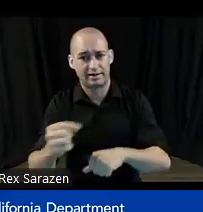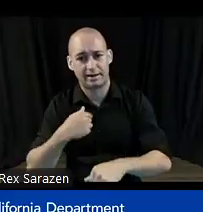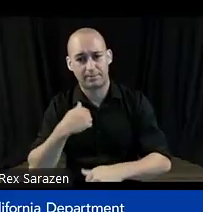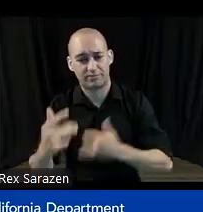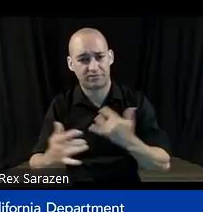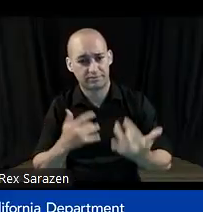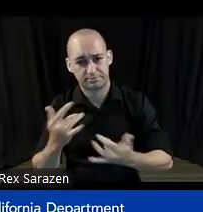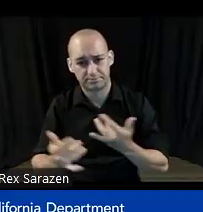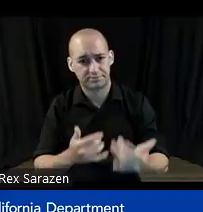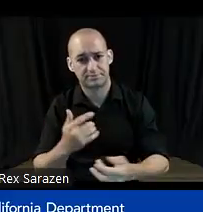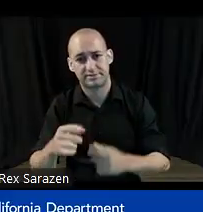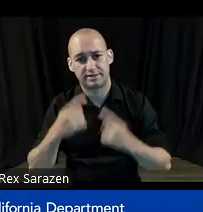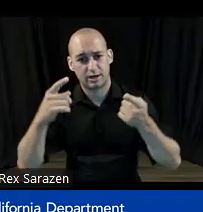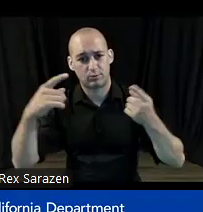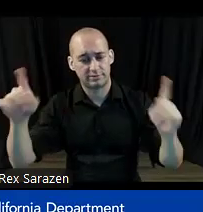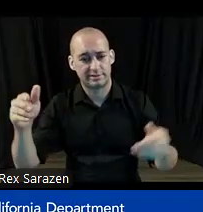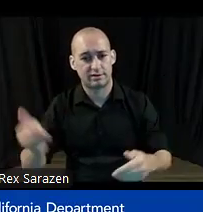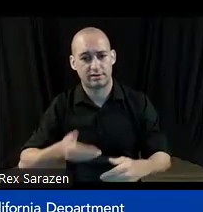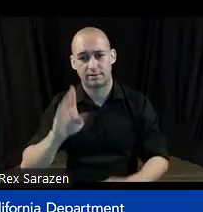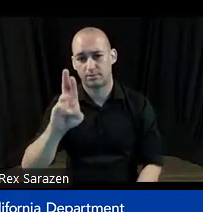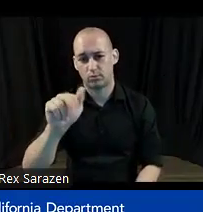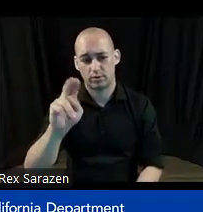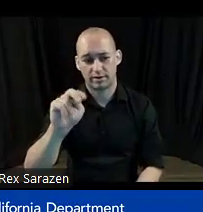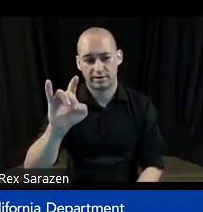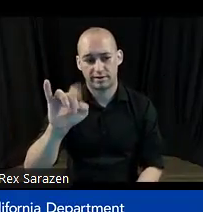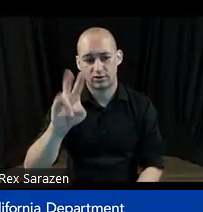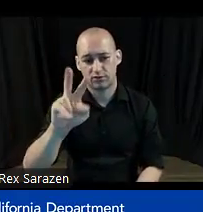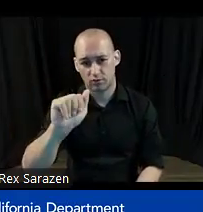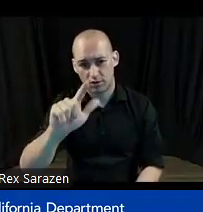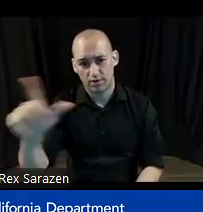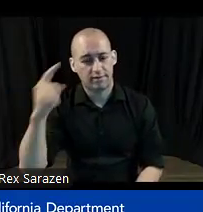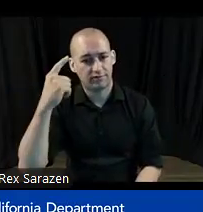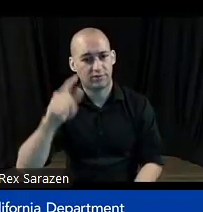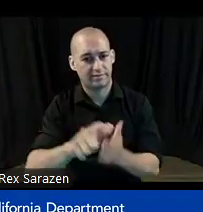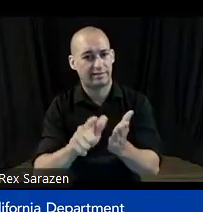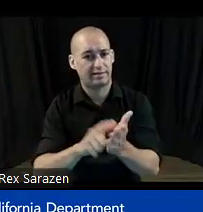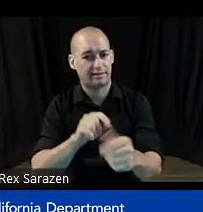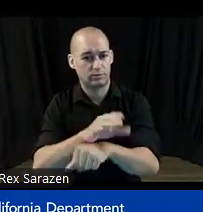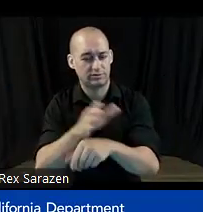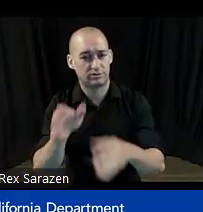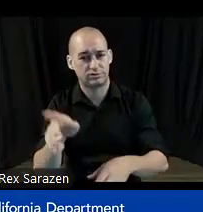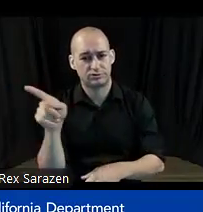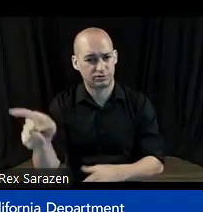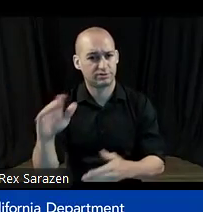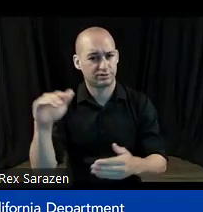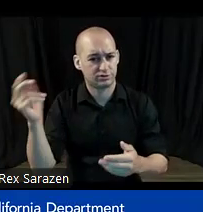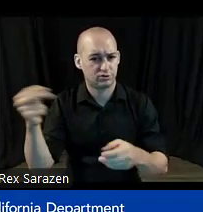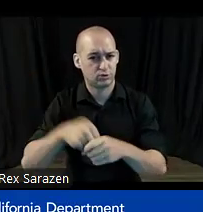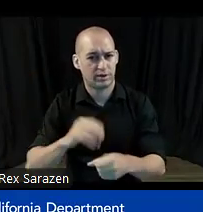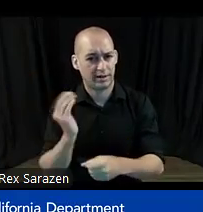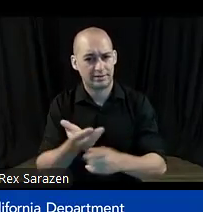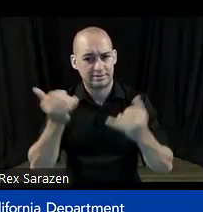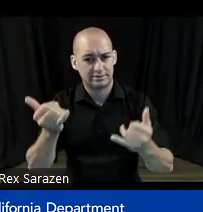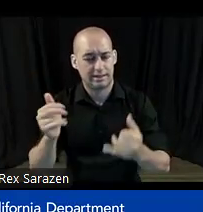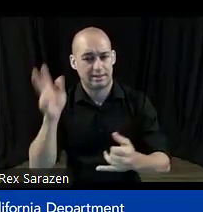and pleased to announce the hiring of Brandy Duvall as our legal counsel. Brandy's joining us today to listen in to the meeting, and